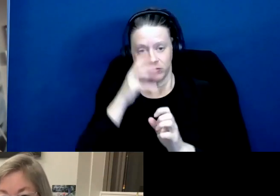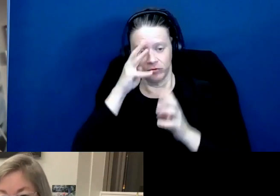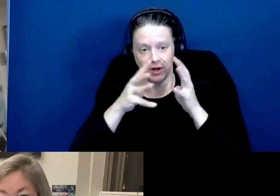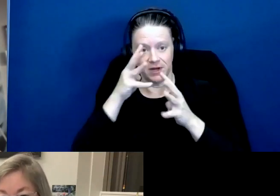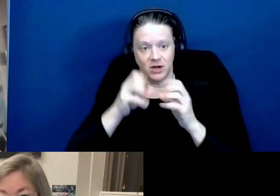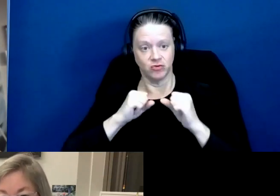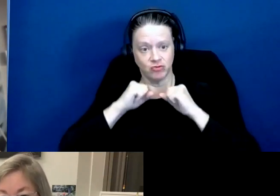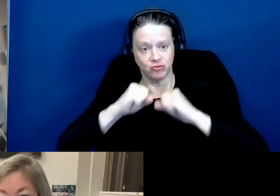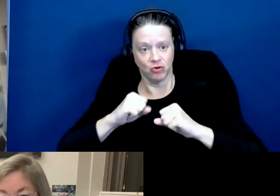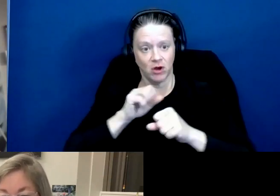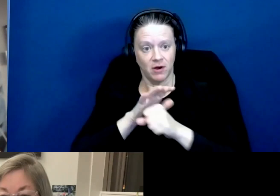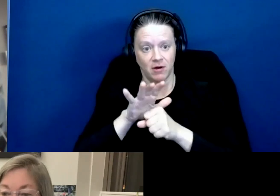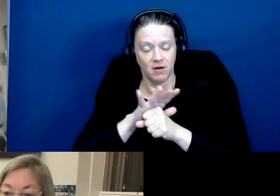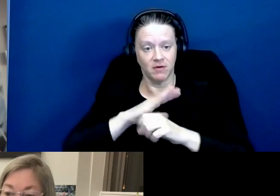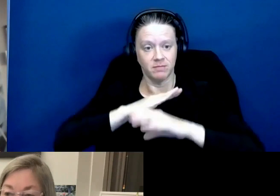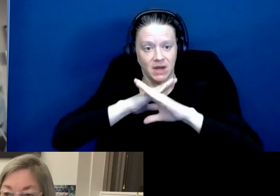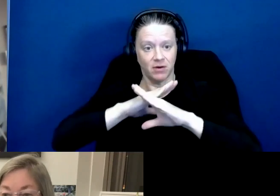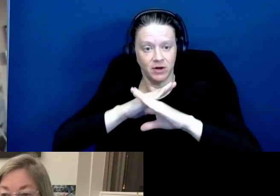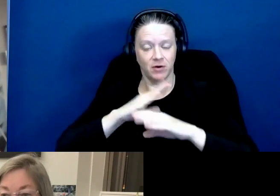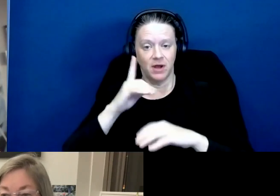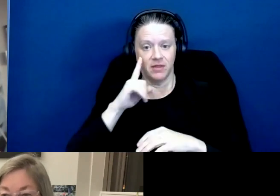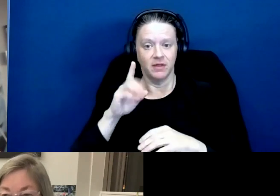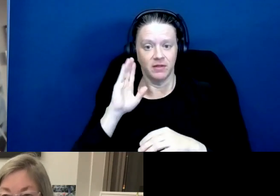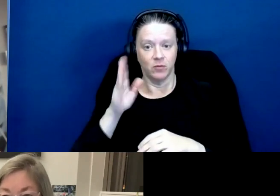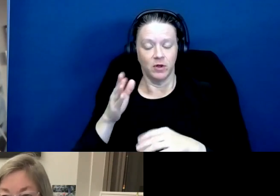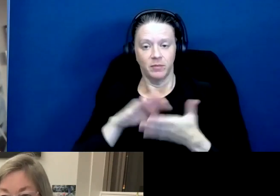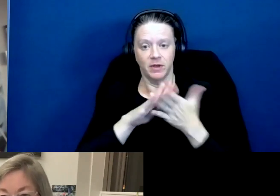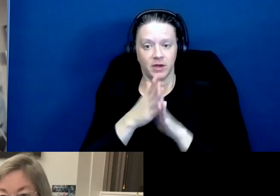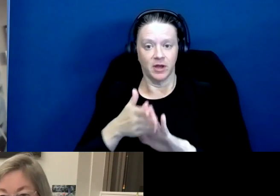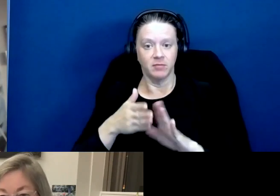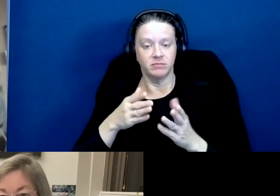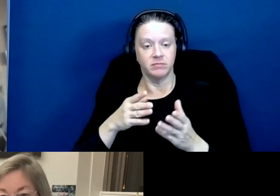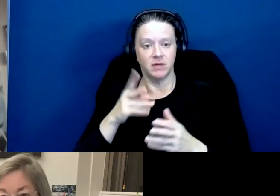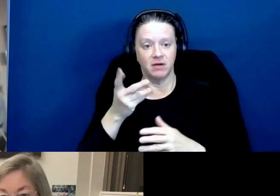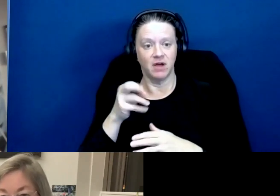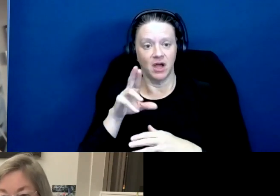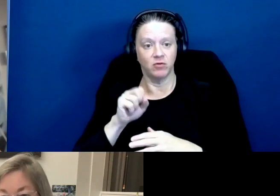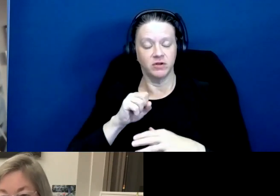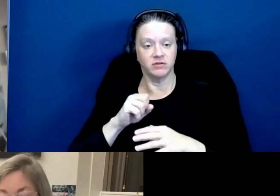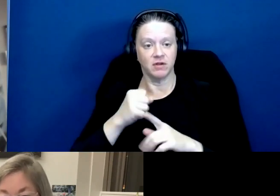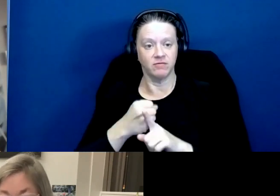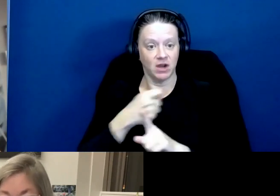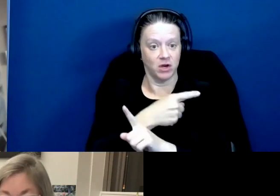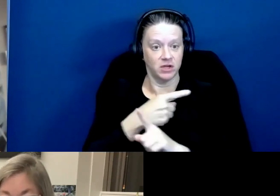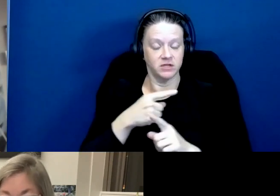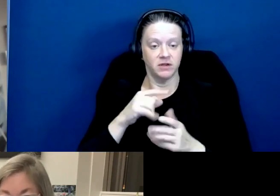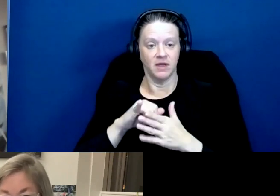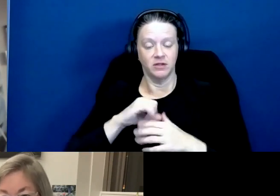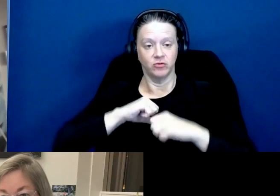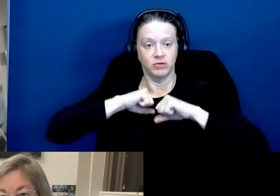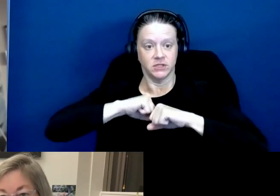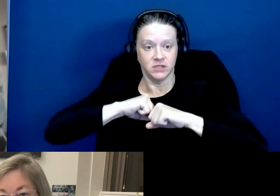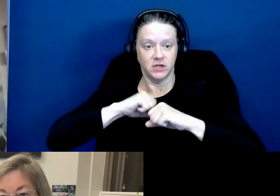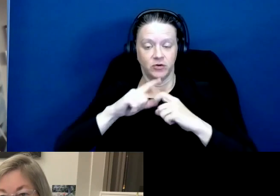think that there will come a virus variant that is resistant to the vaccine. And at that point, we will need